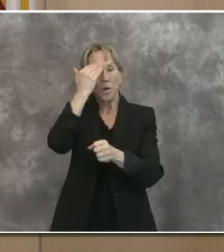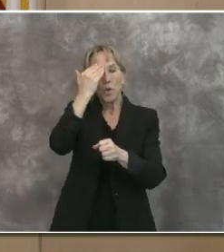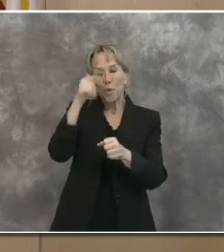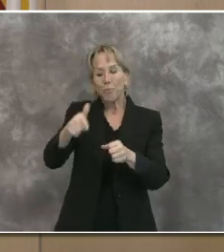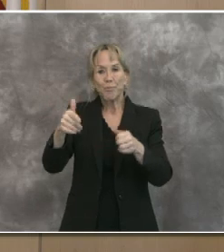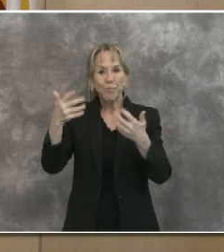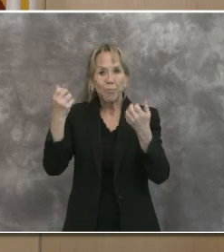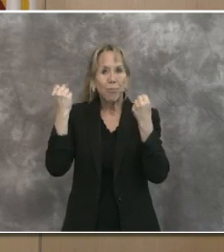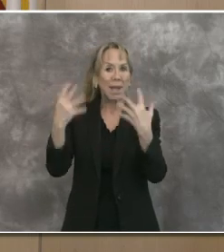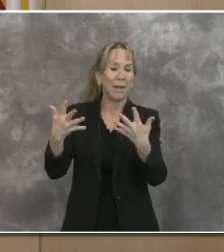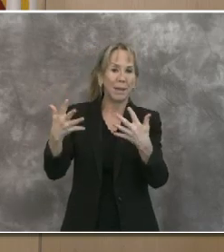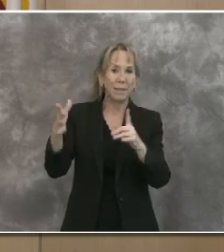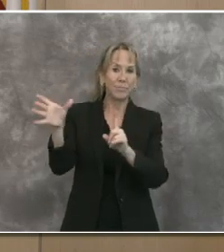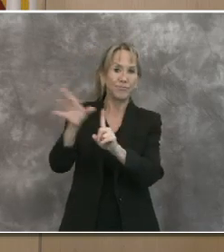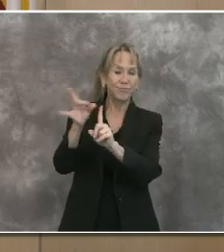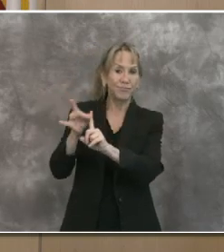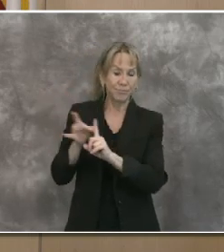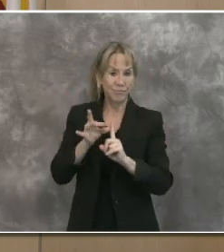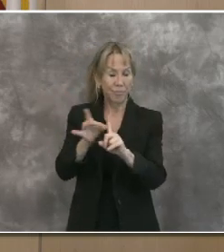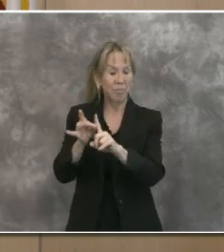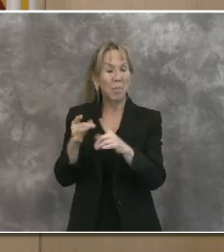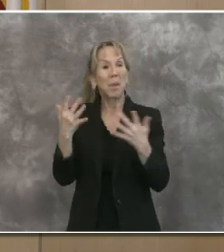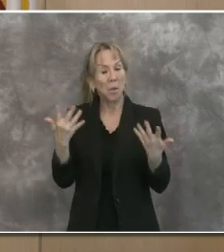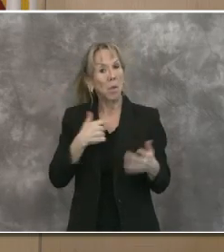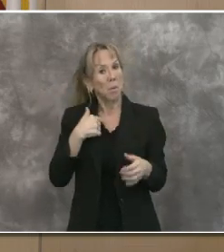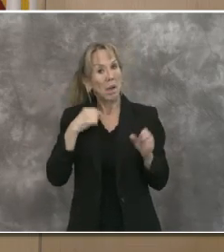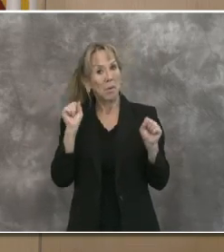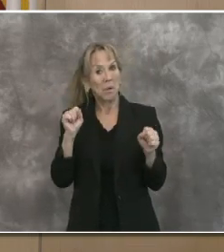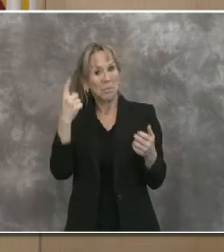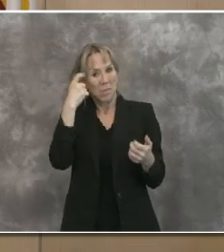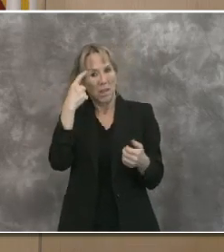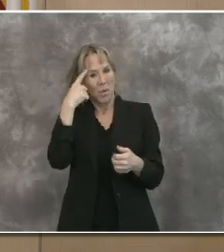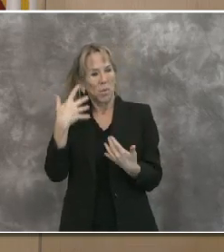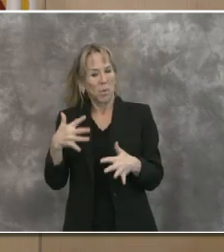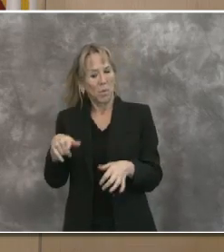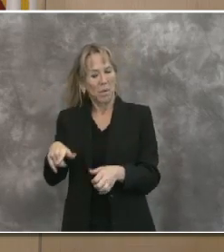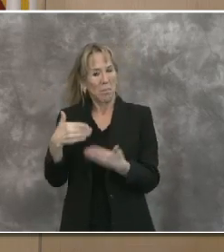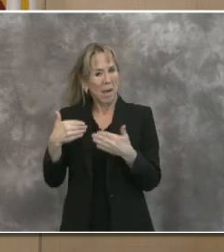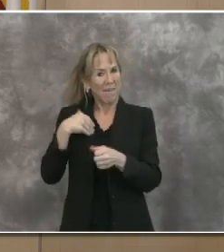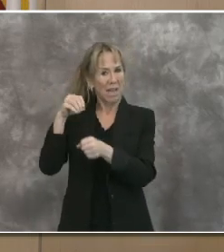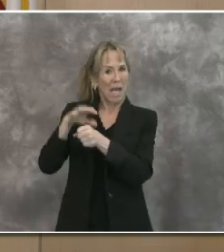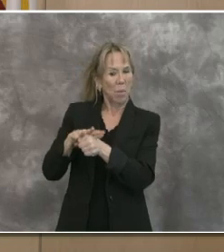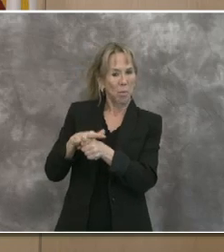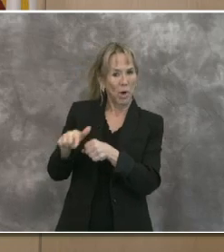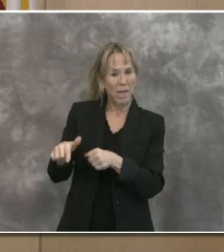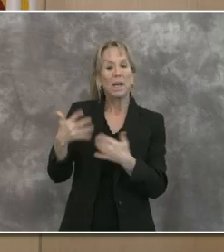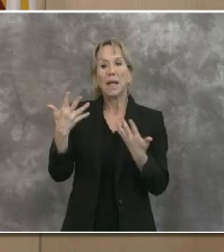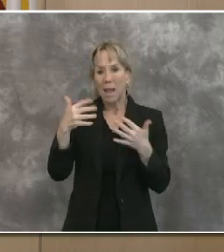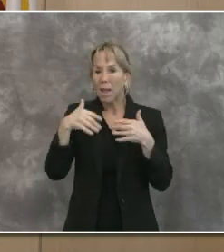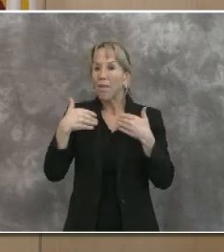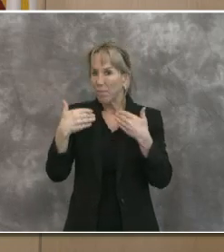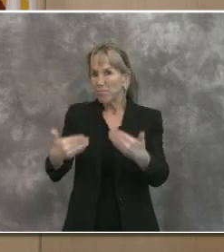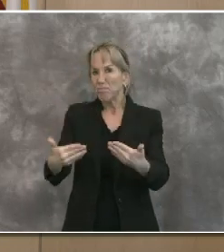other cases that would lead us to believe that there is an outbreak, then we take the appropriate